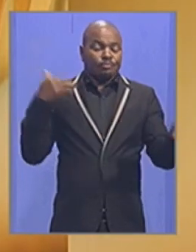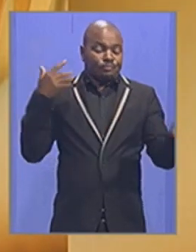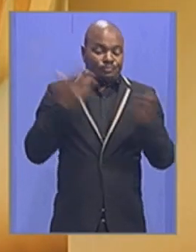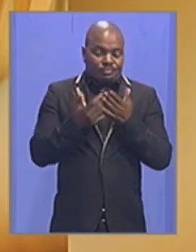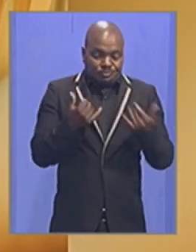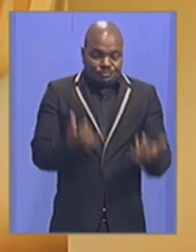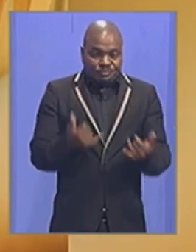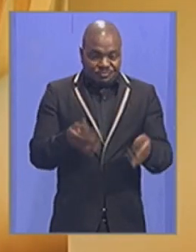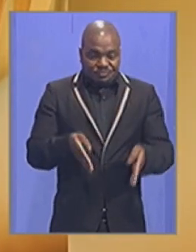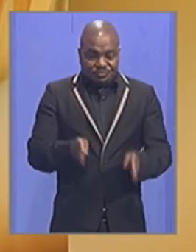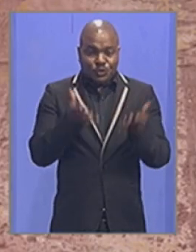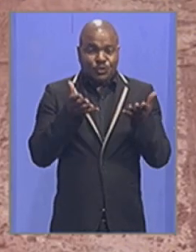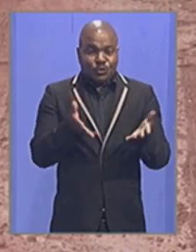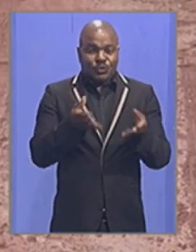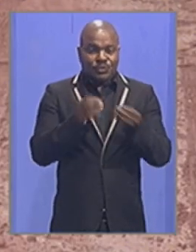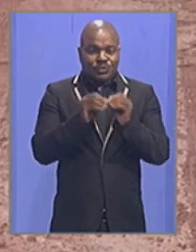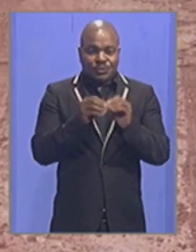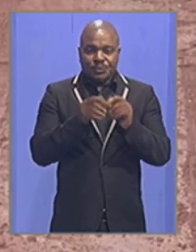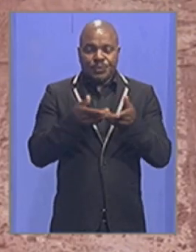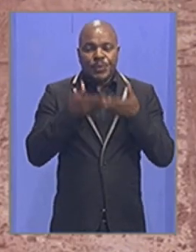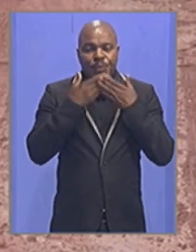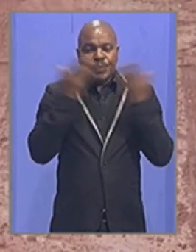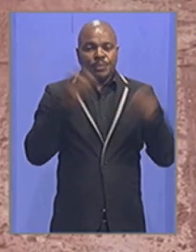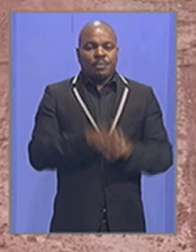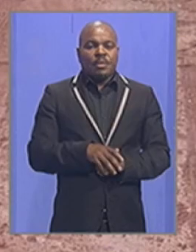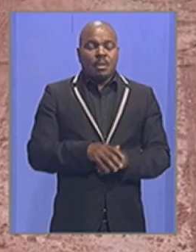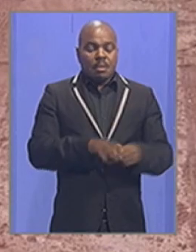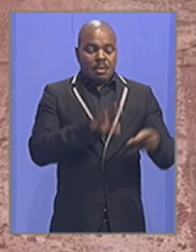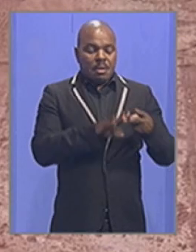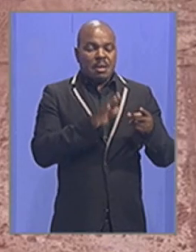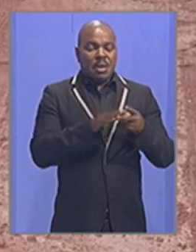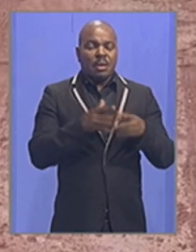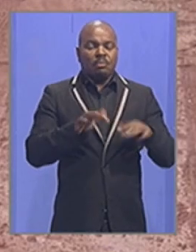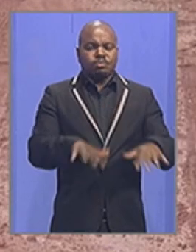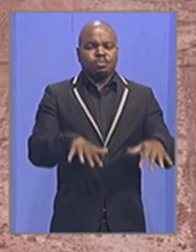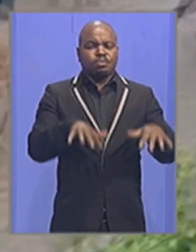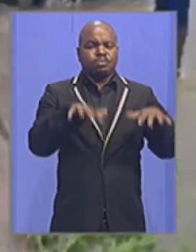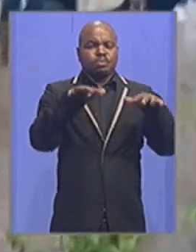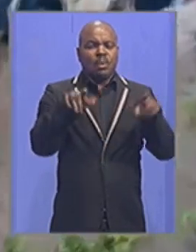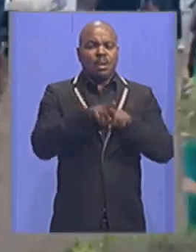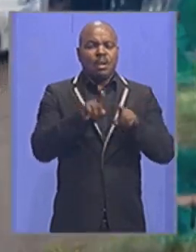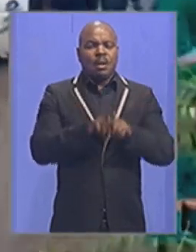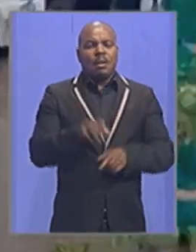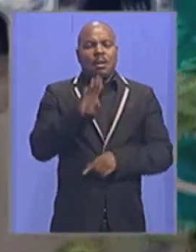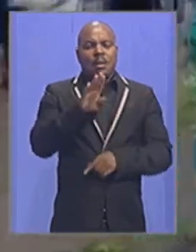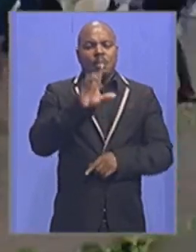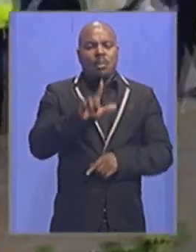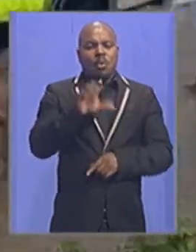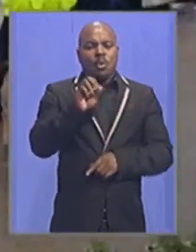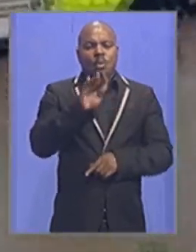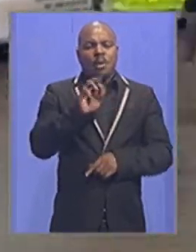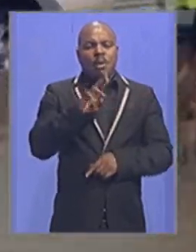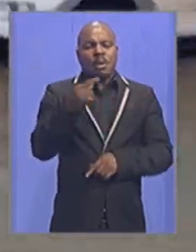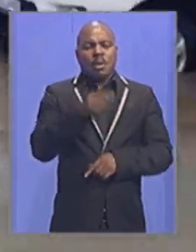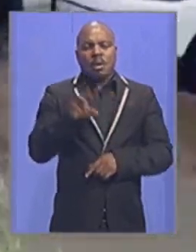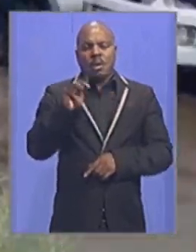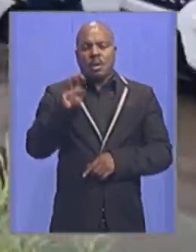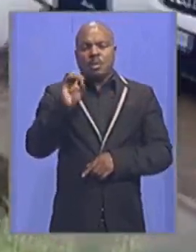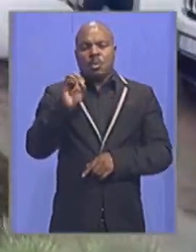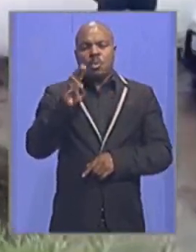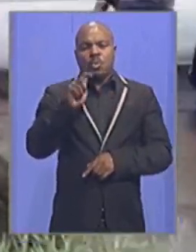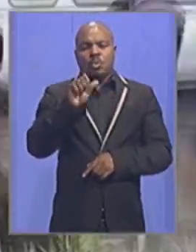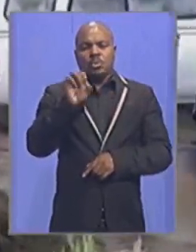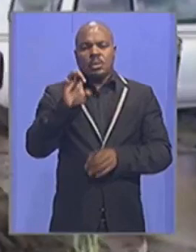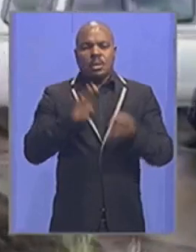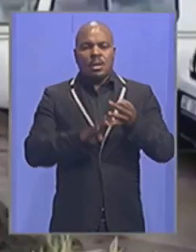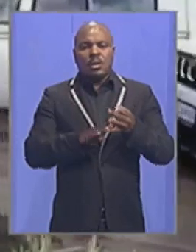lebella tsela e tsinyana. Pula e bakile gape merwalela kwa mebasepaleng ya Blowback, Motse le mafelo jaaka ga Tshweni,